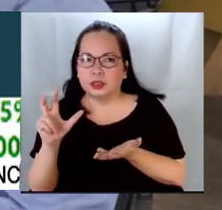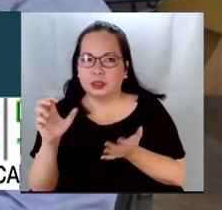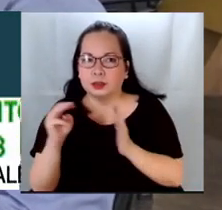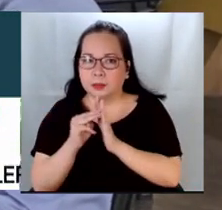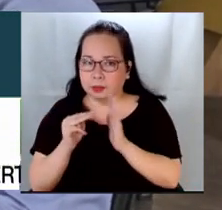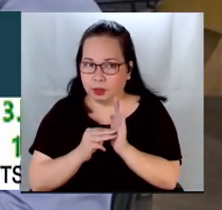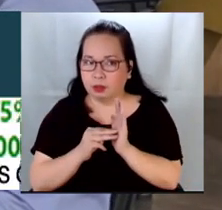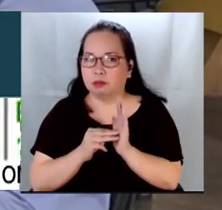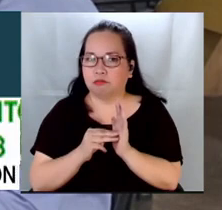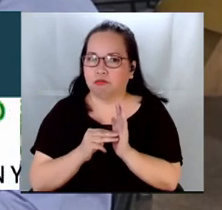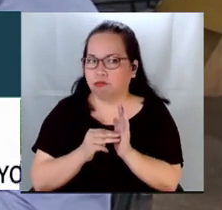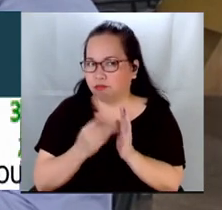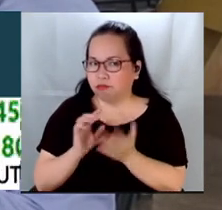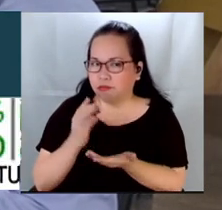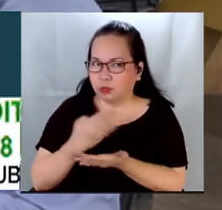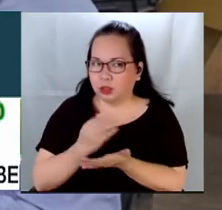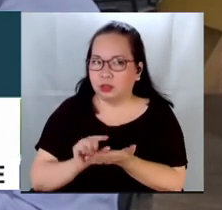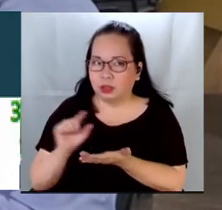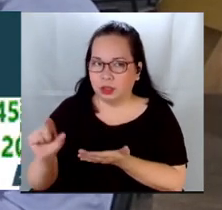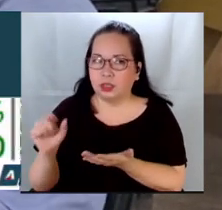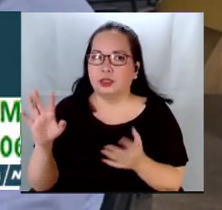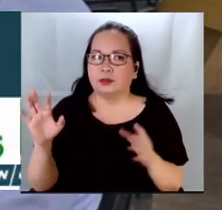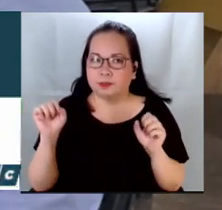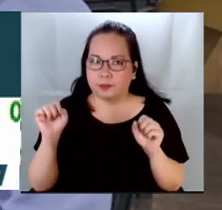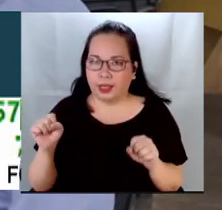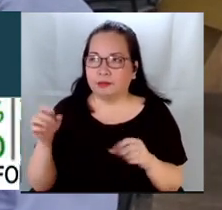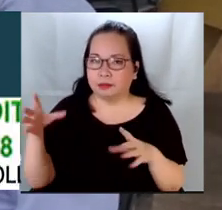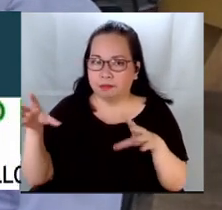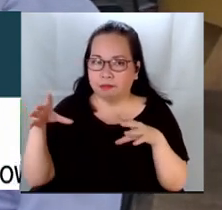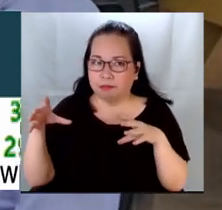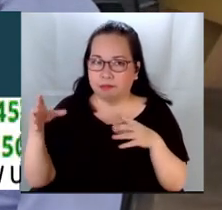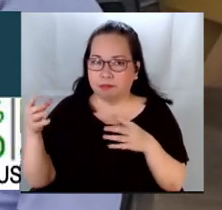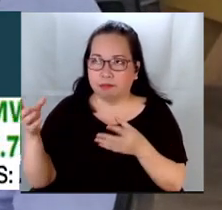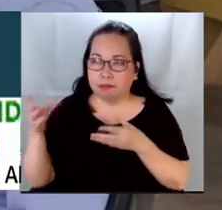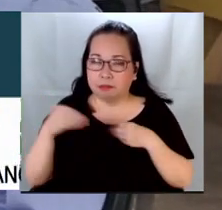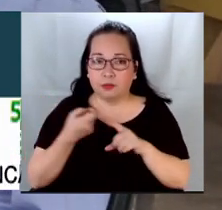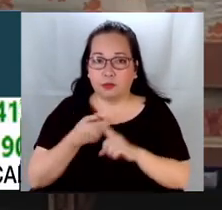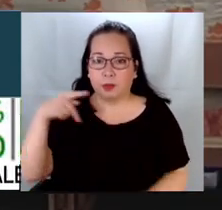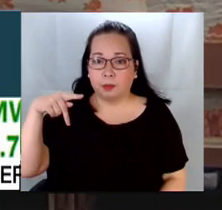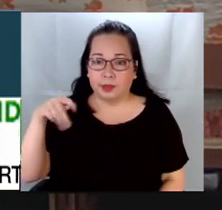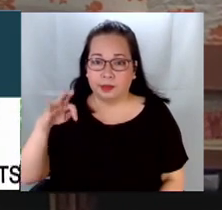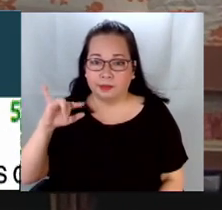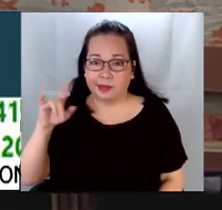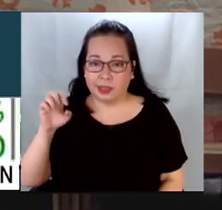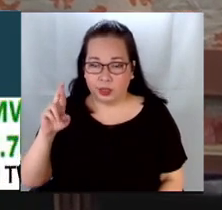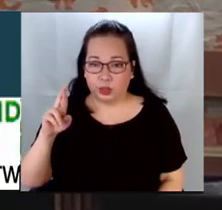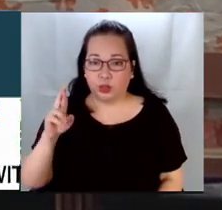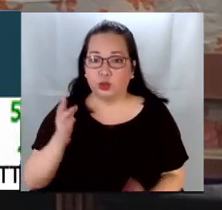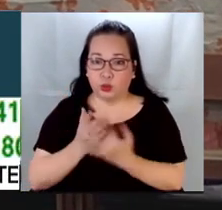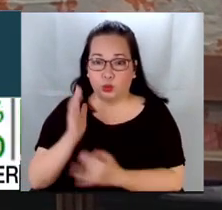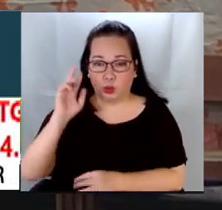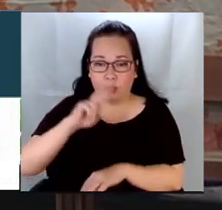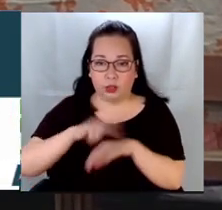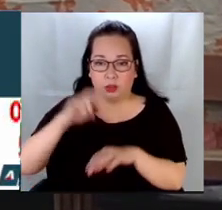also expect to receive some doses from Pfizer, which will come from the national government.